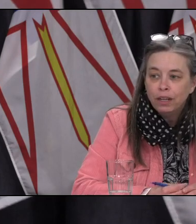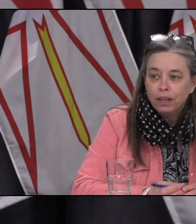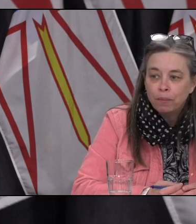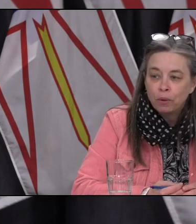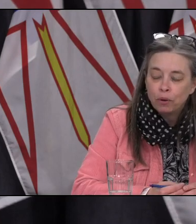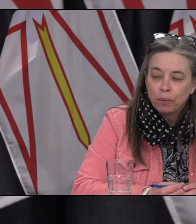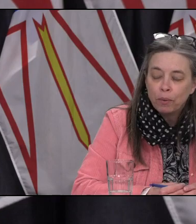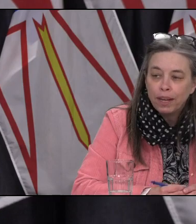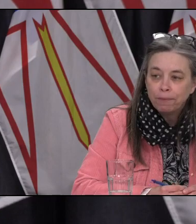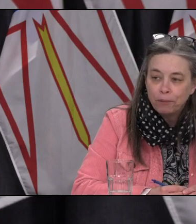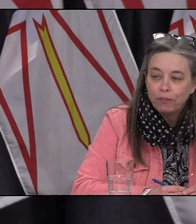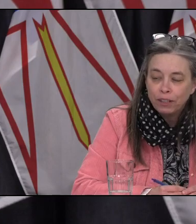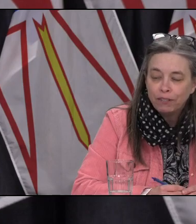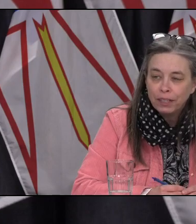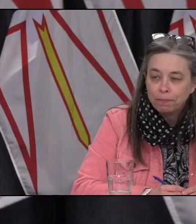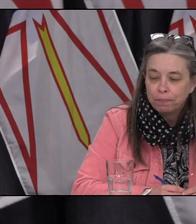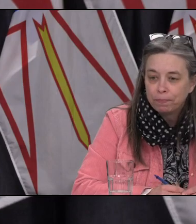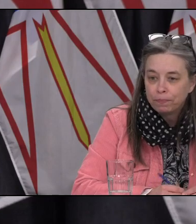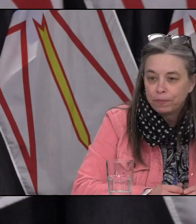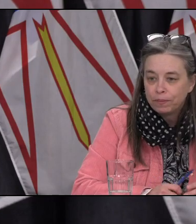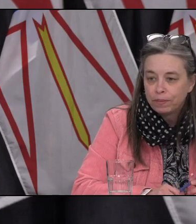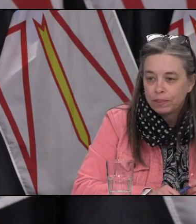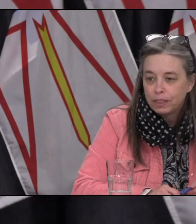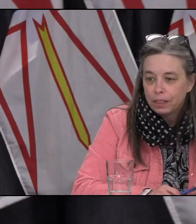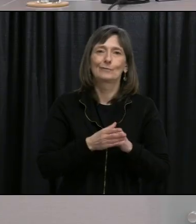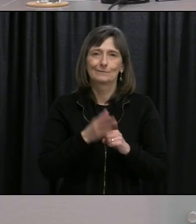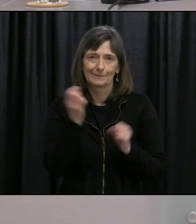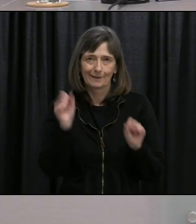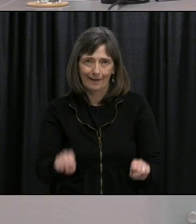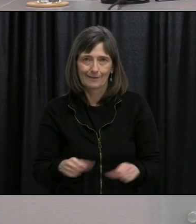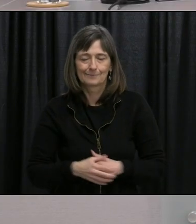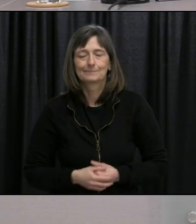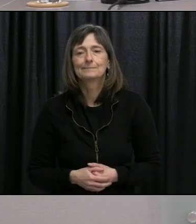to a more normal way of living.